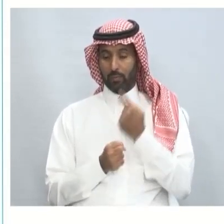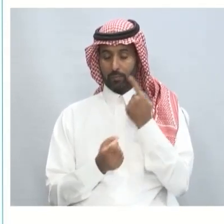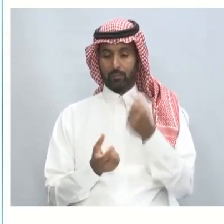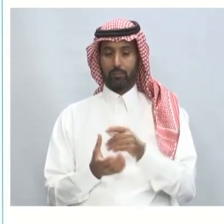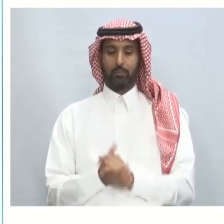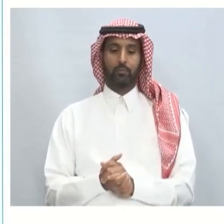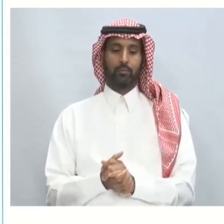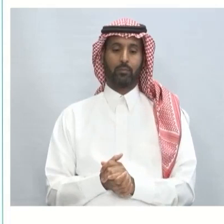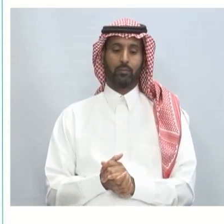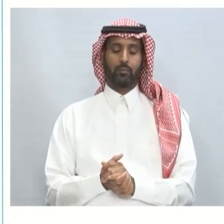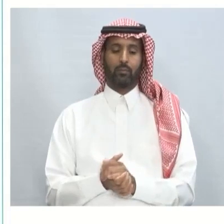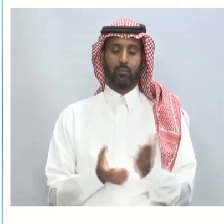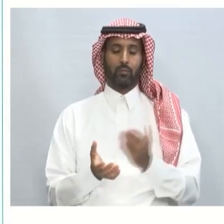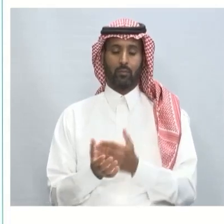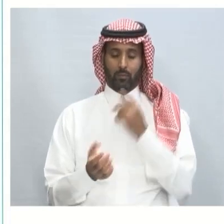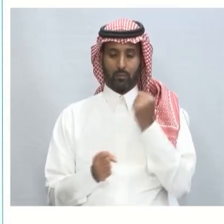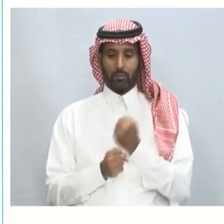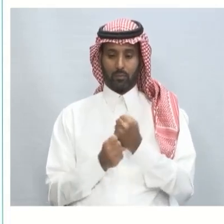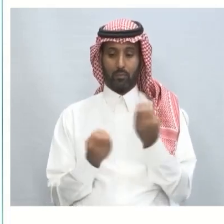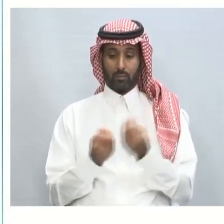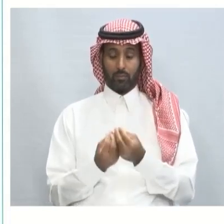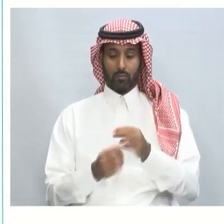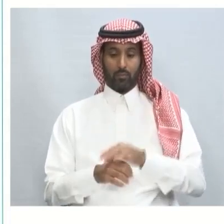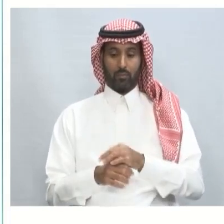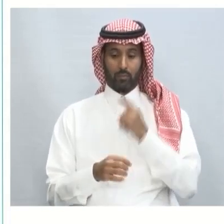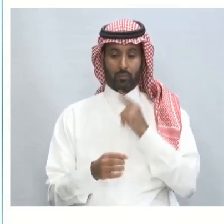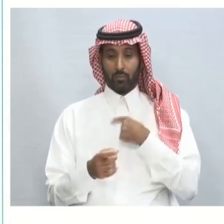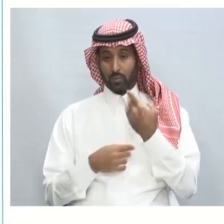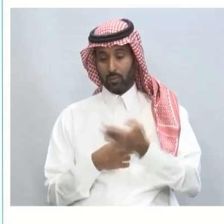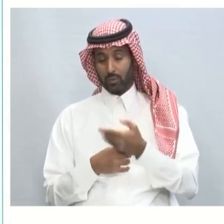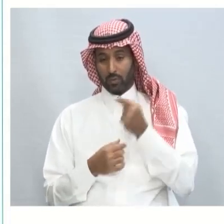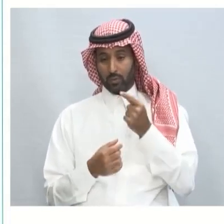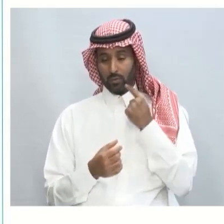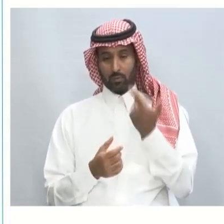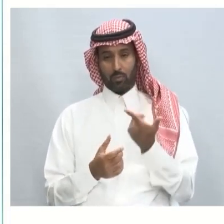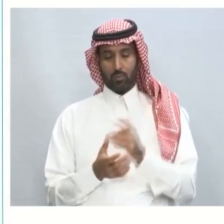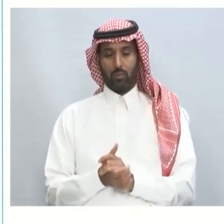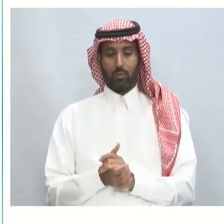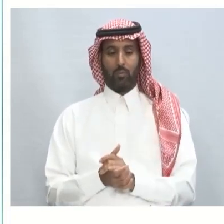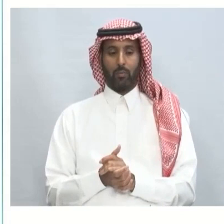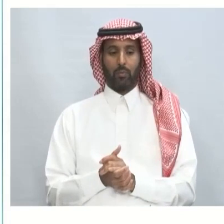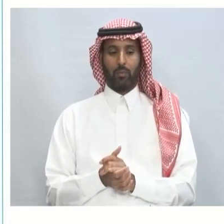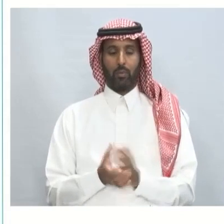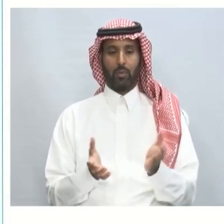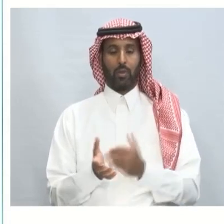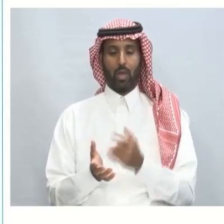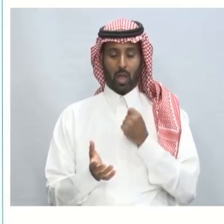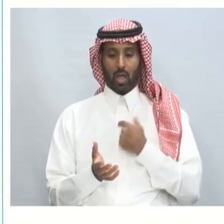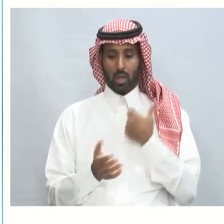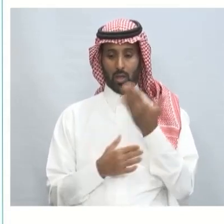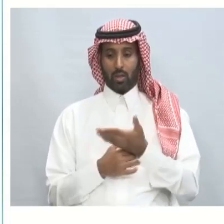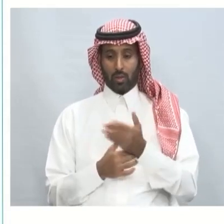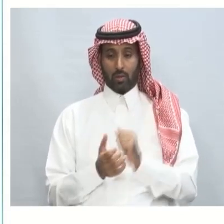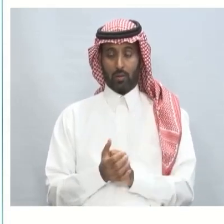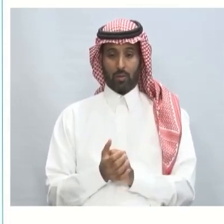other people. So in working with other people, he tries to be what? He says here, I try to